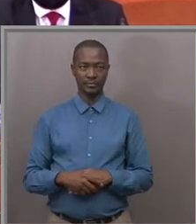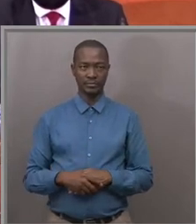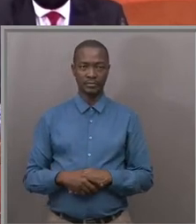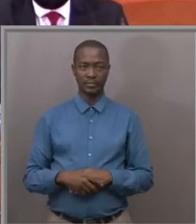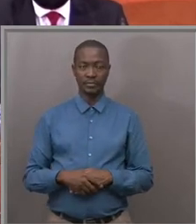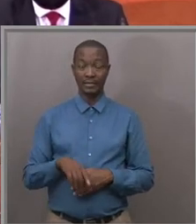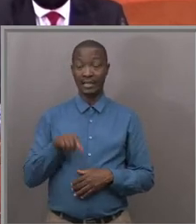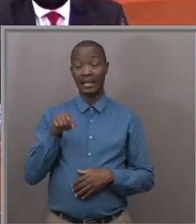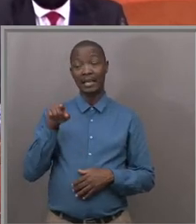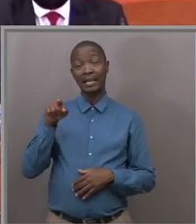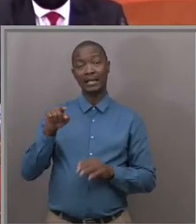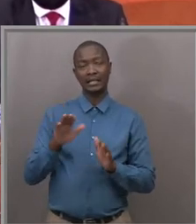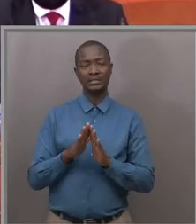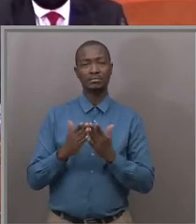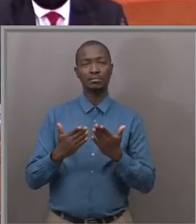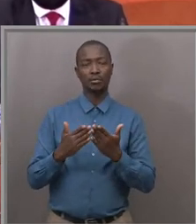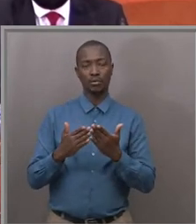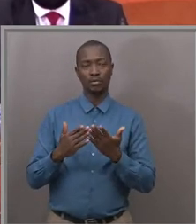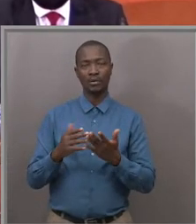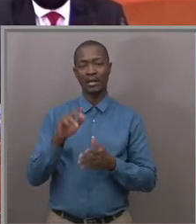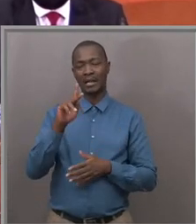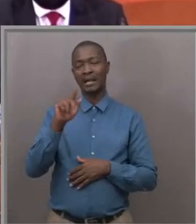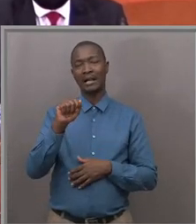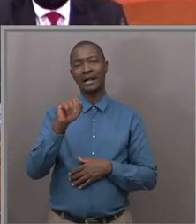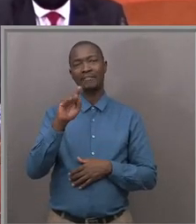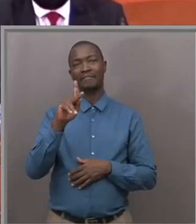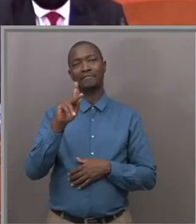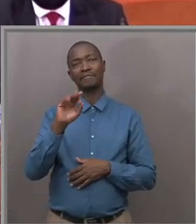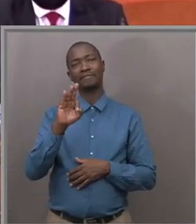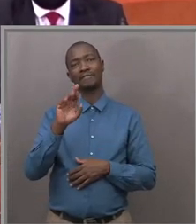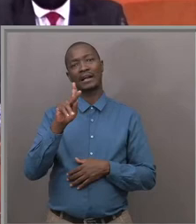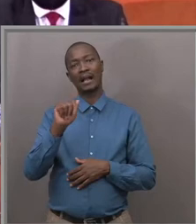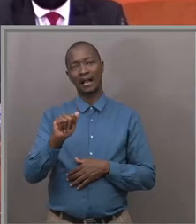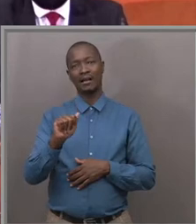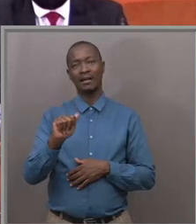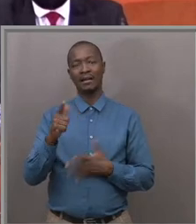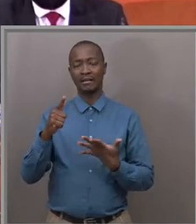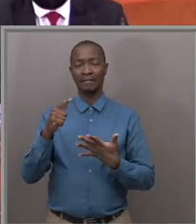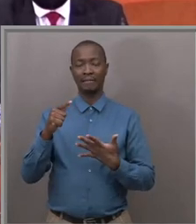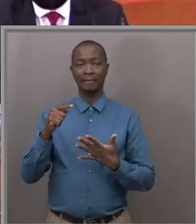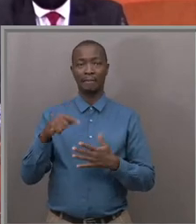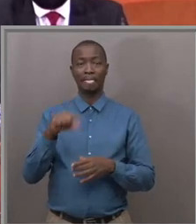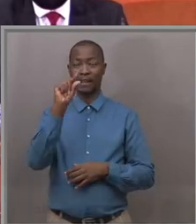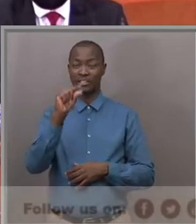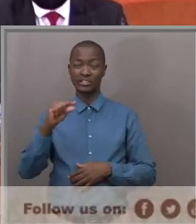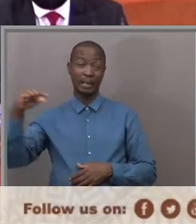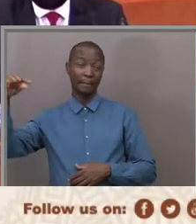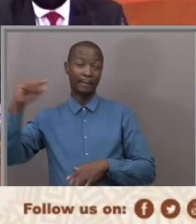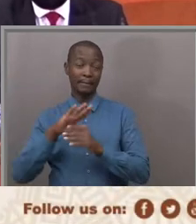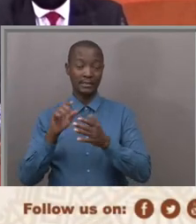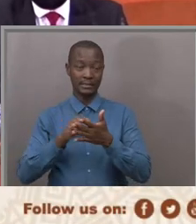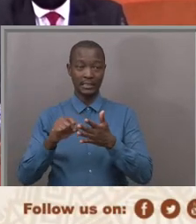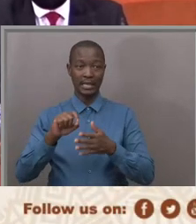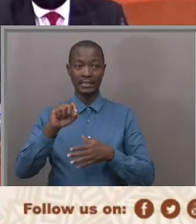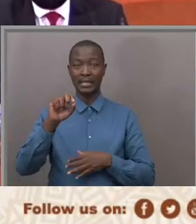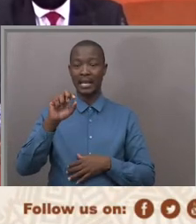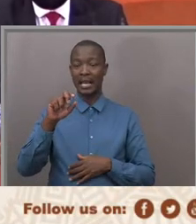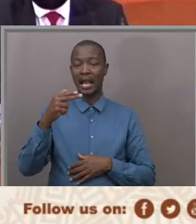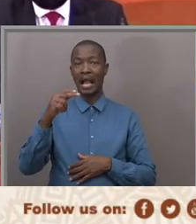titled Kafka on the Shore, the Japanese writer Haruki